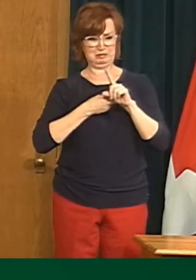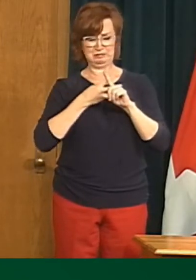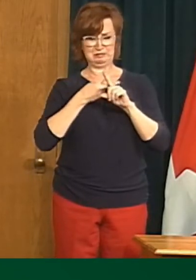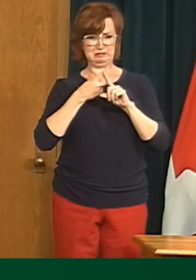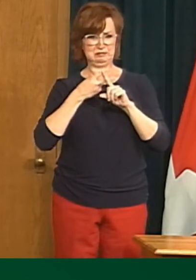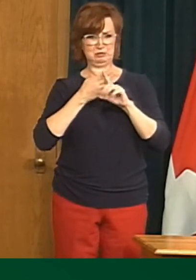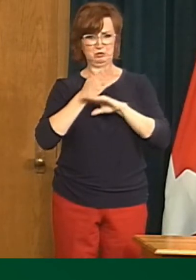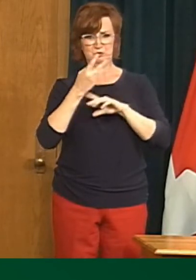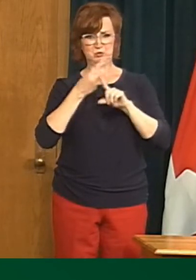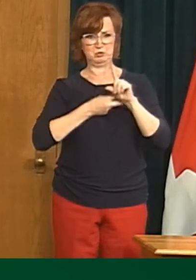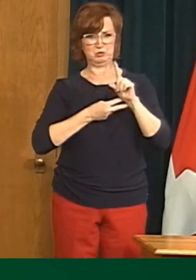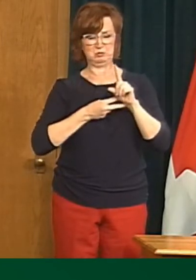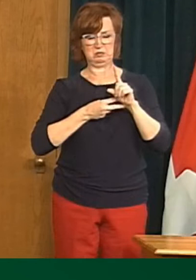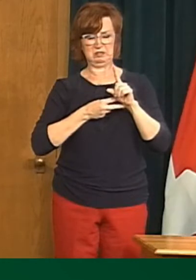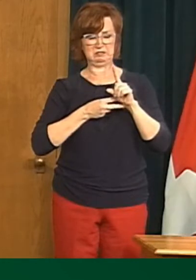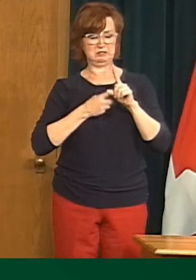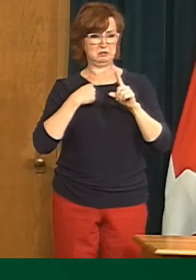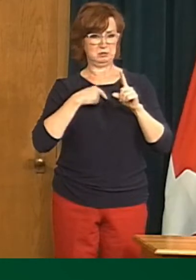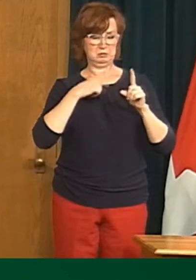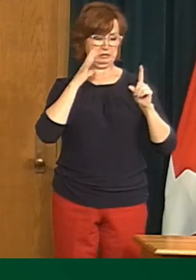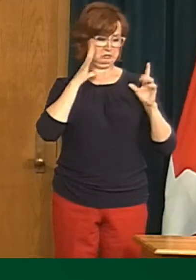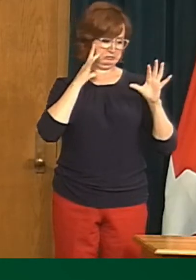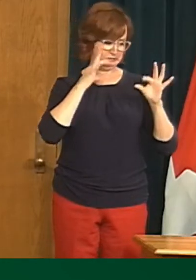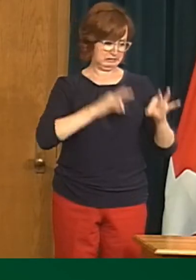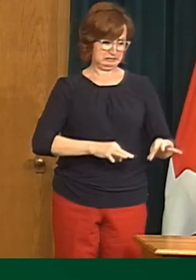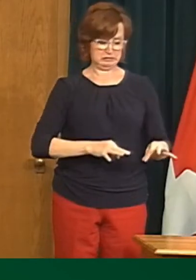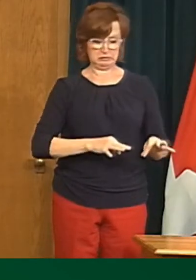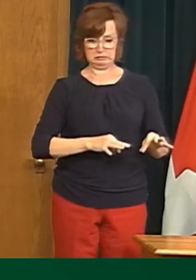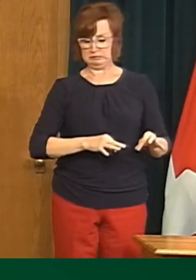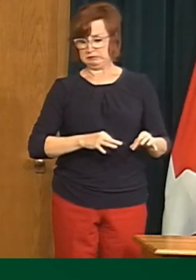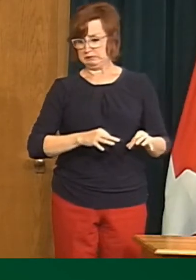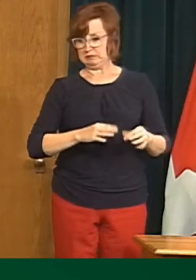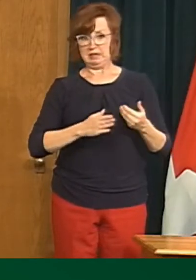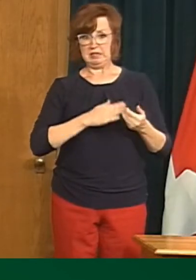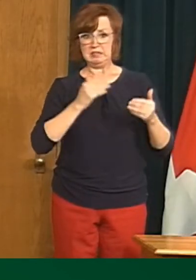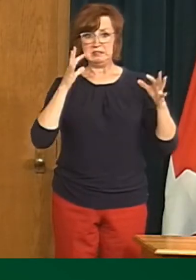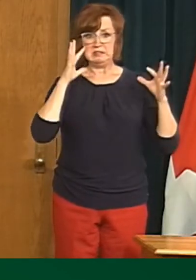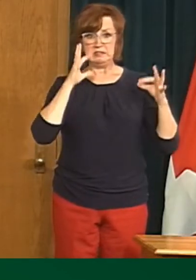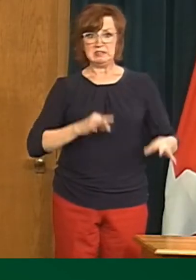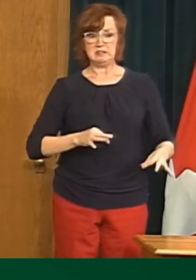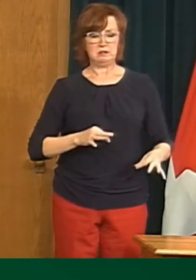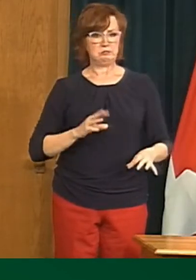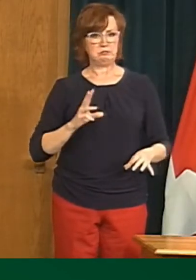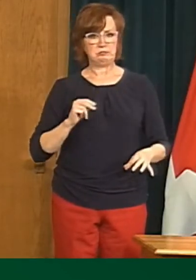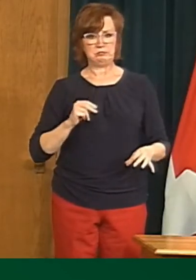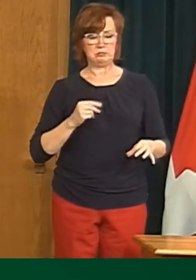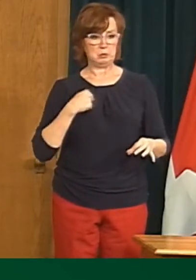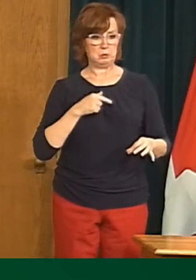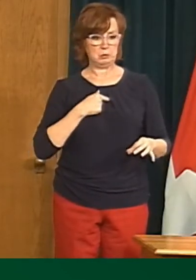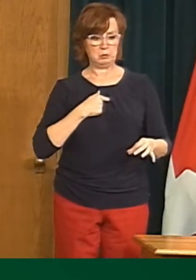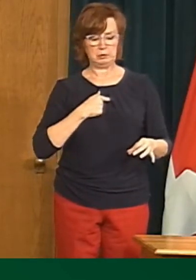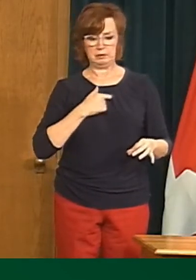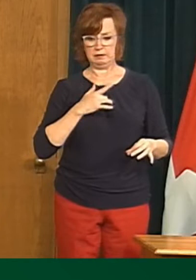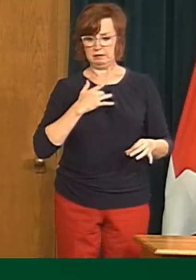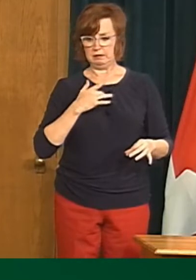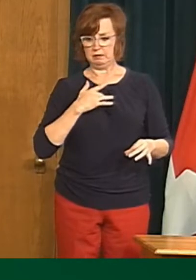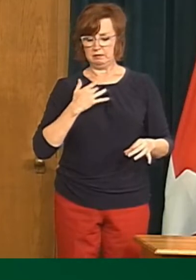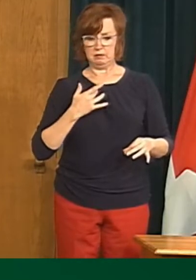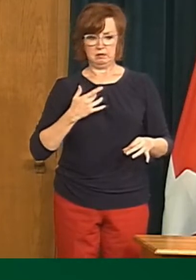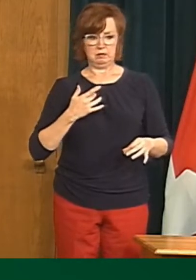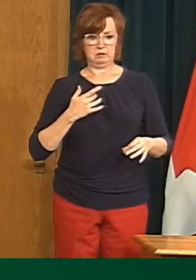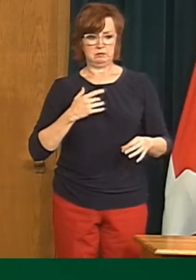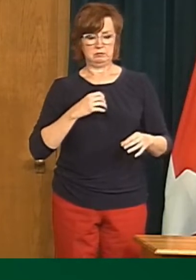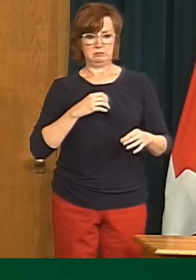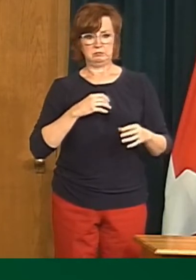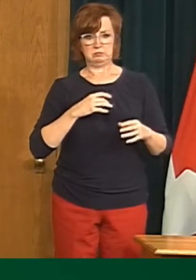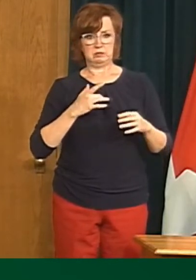the services in rural communities, understanding the sensitivities, being through it myself in my own community over a